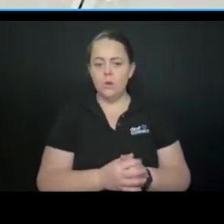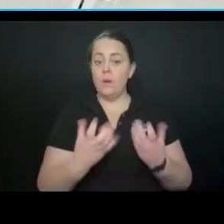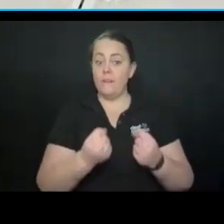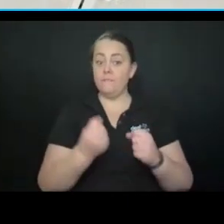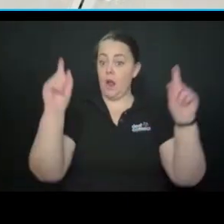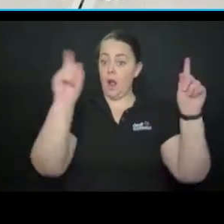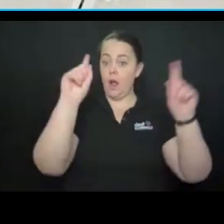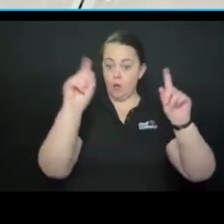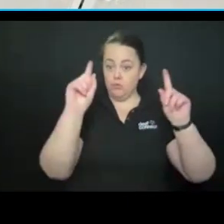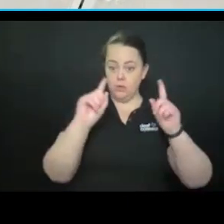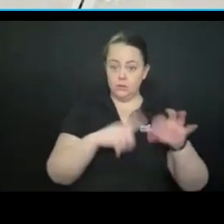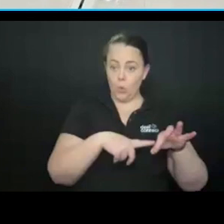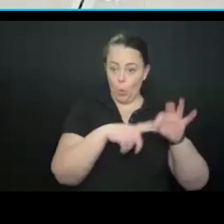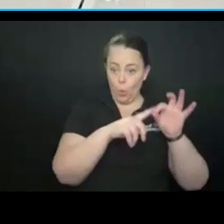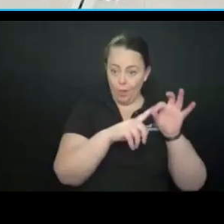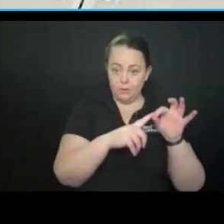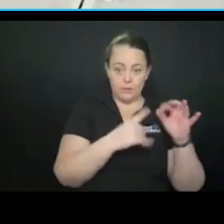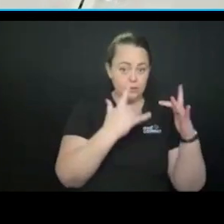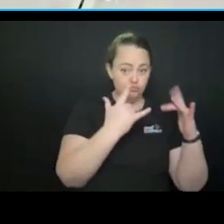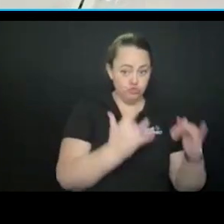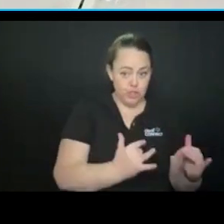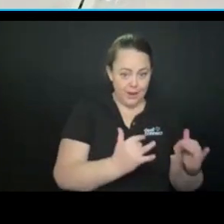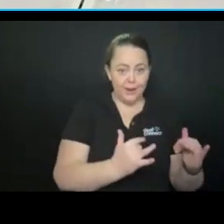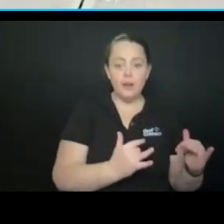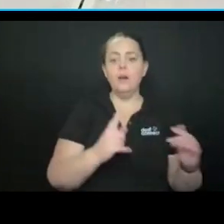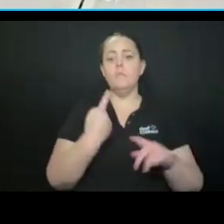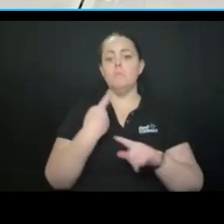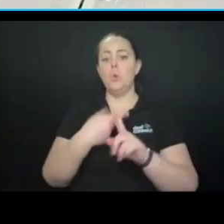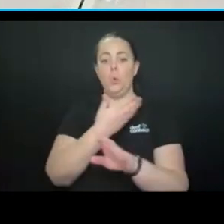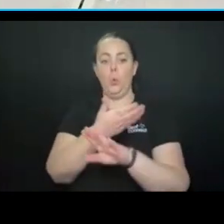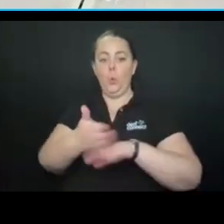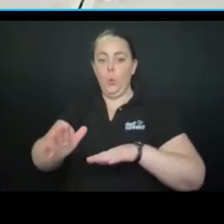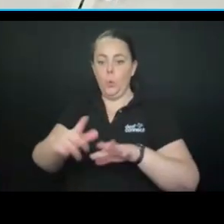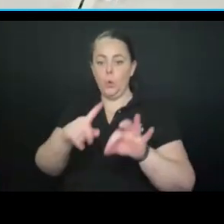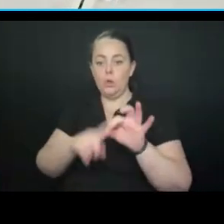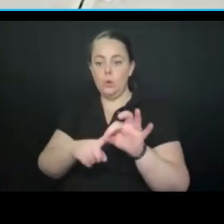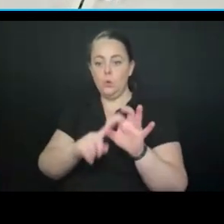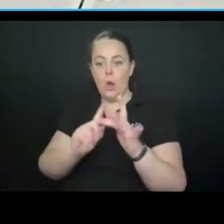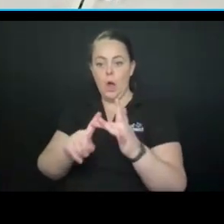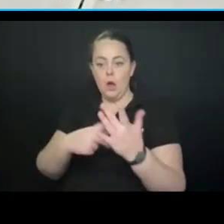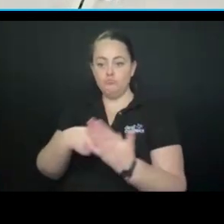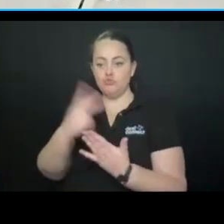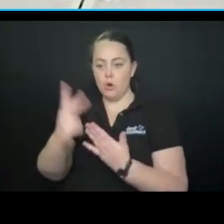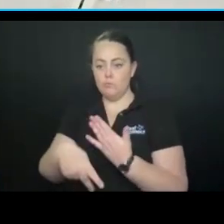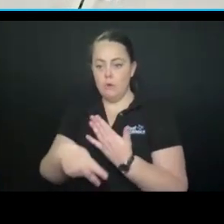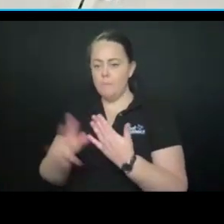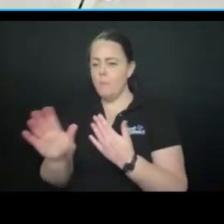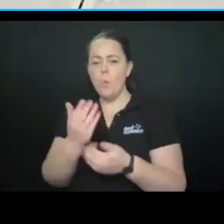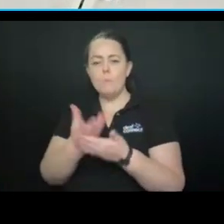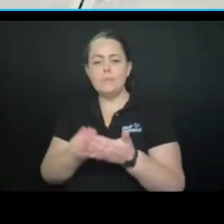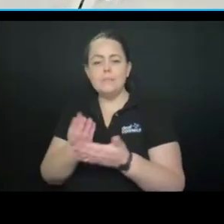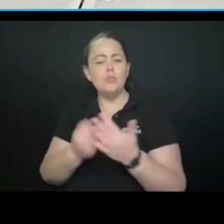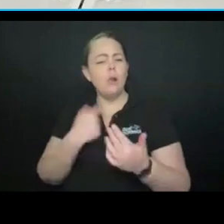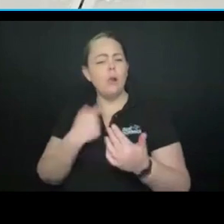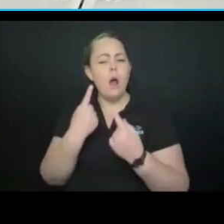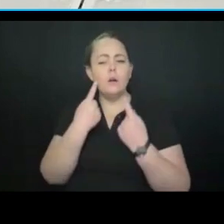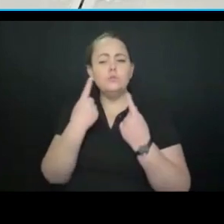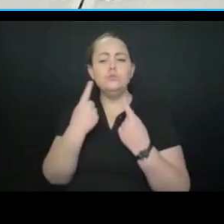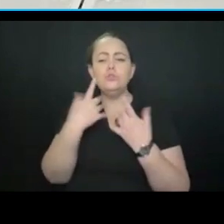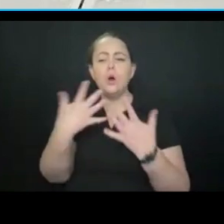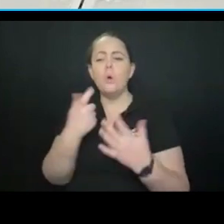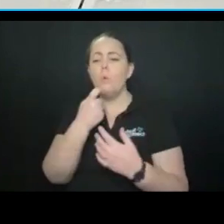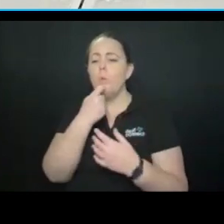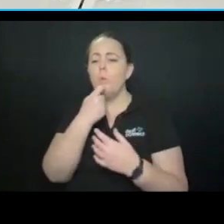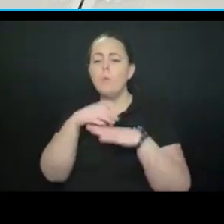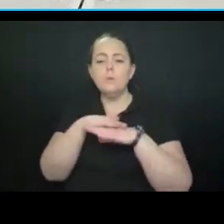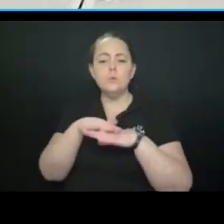quality indicators. So the key guidance material, as we've been highlighting through this presentation, are